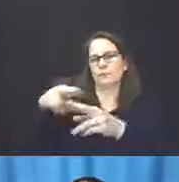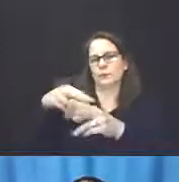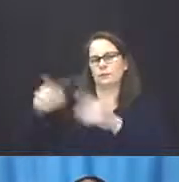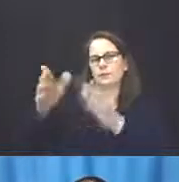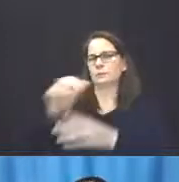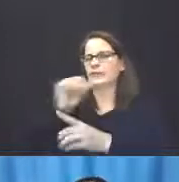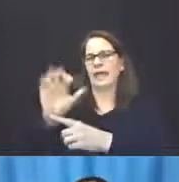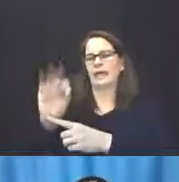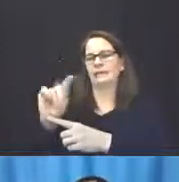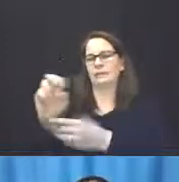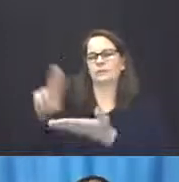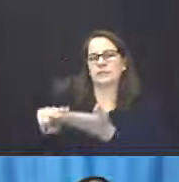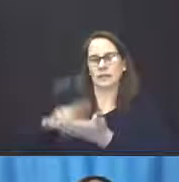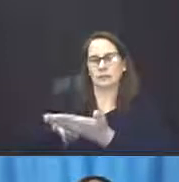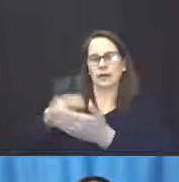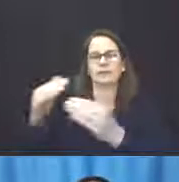a contract